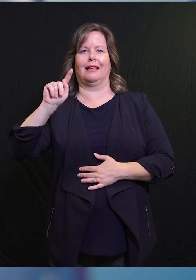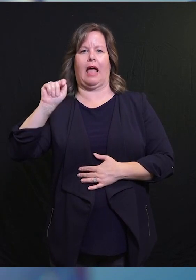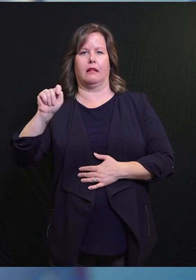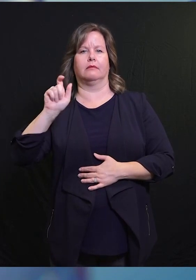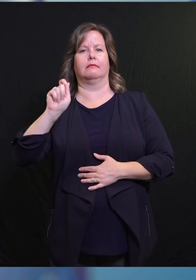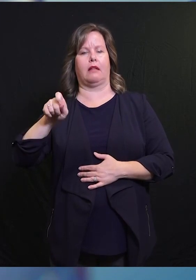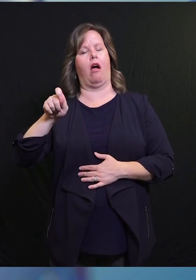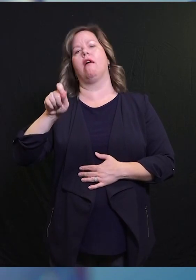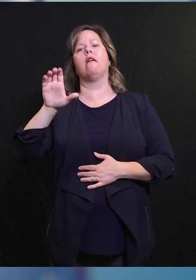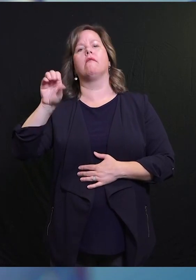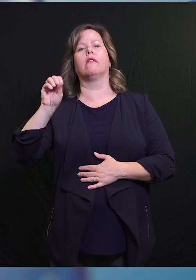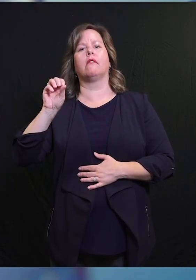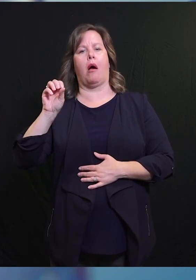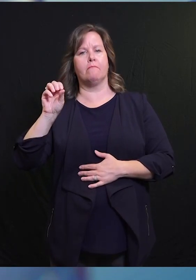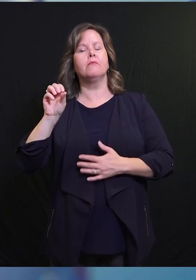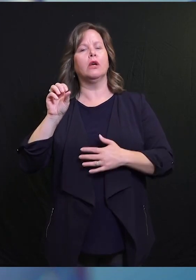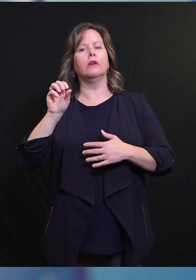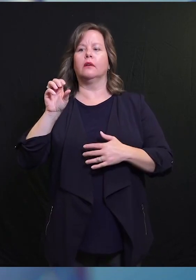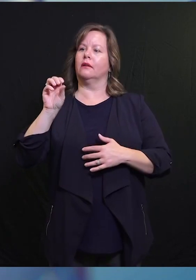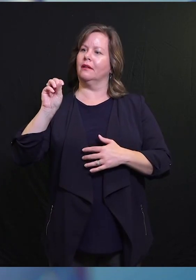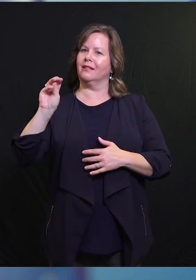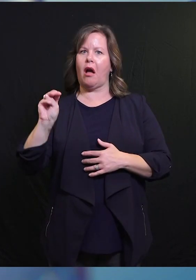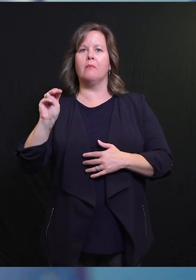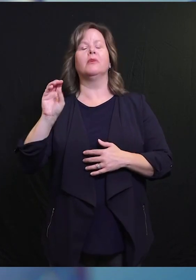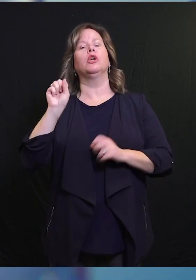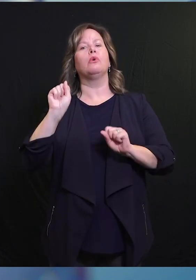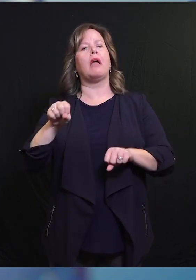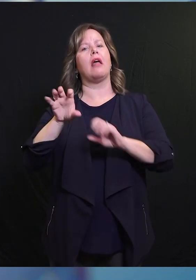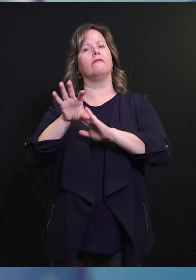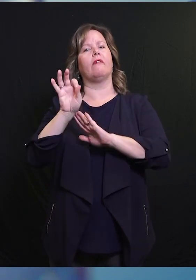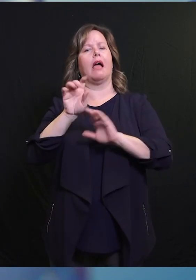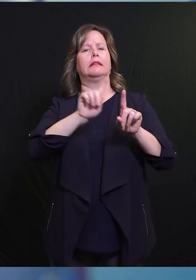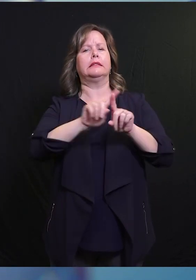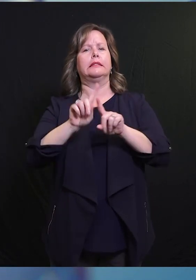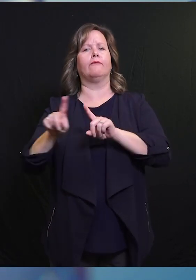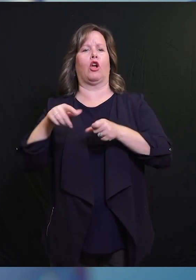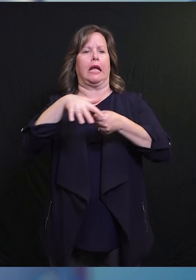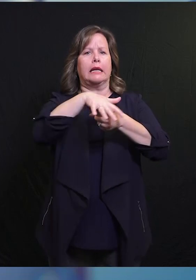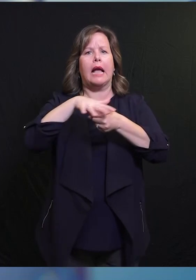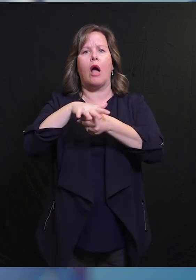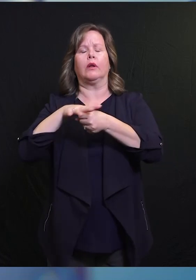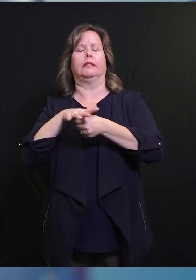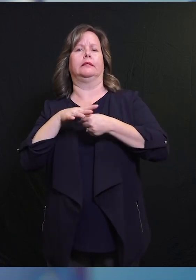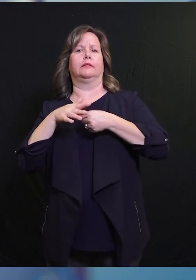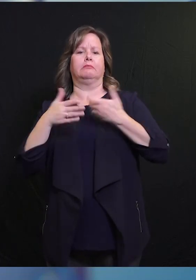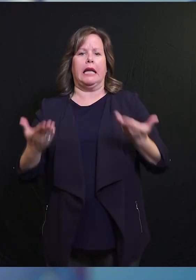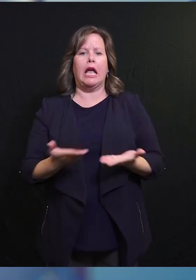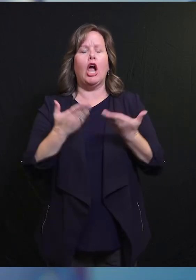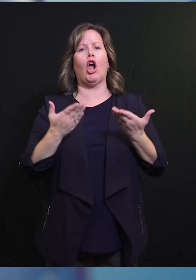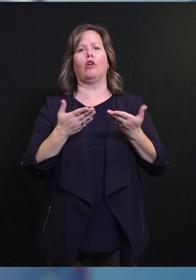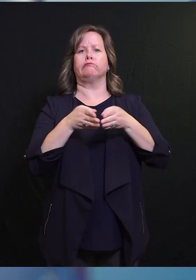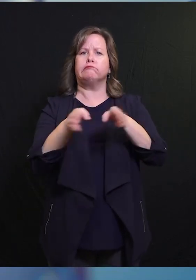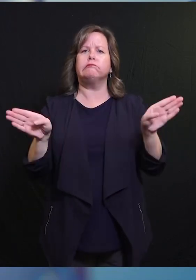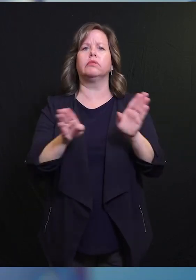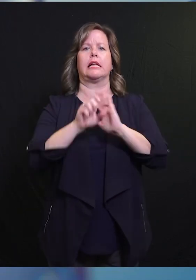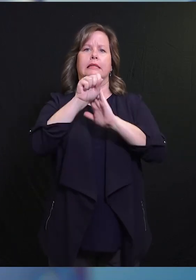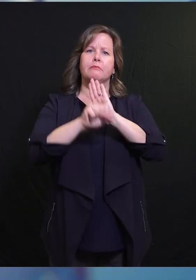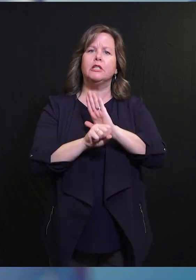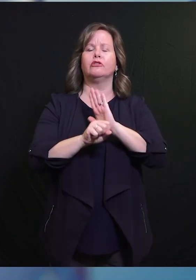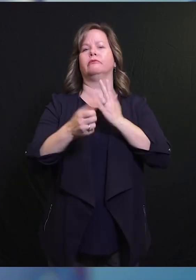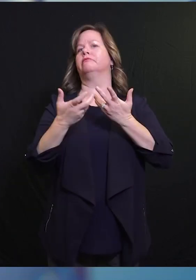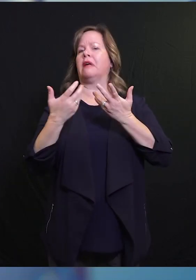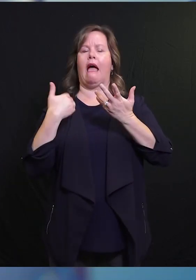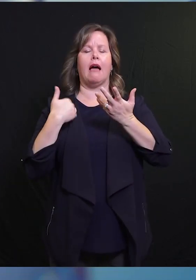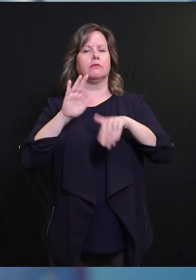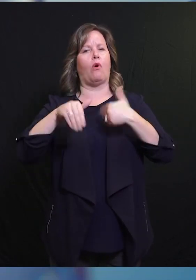dashboard. You'll see all of the latest data from here in Kent County, in regional counties, and throughout the state of Michigan. It's a great dashboard with tons of really